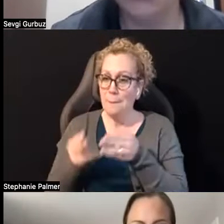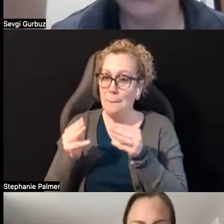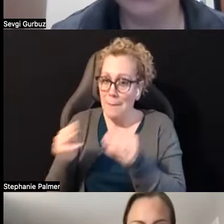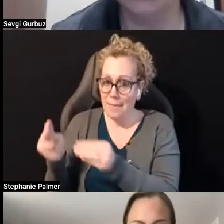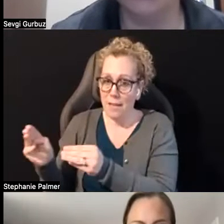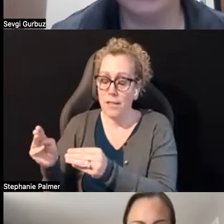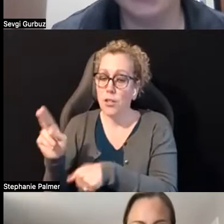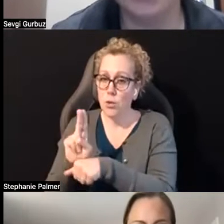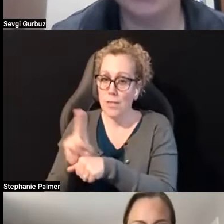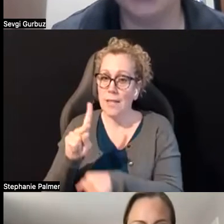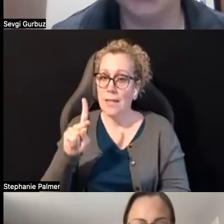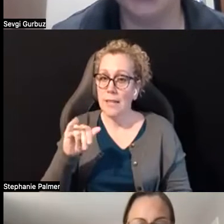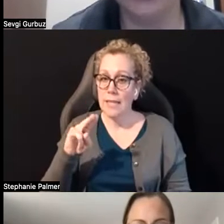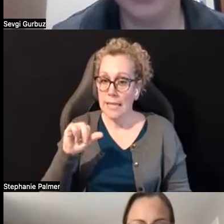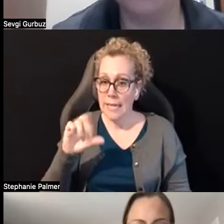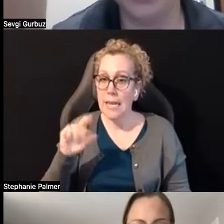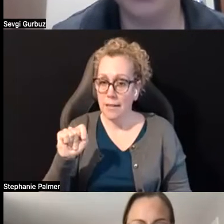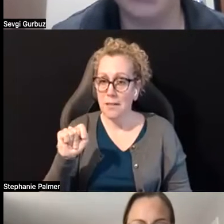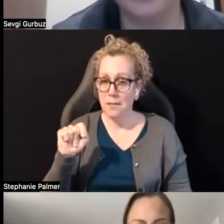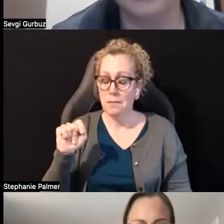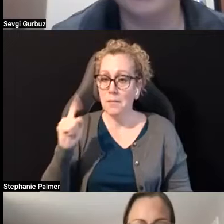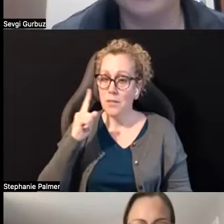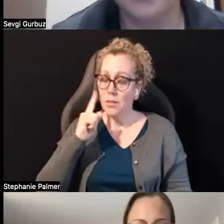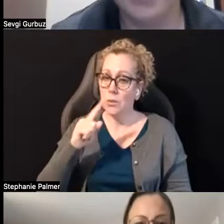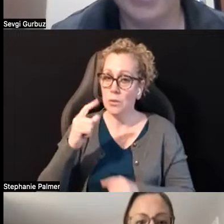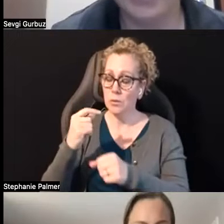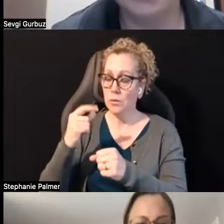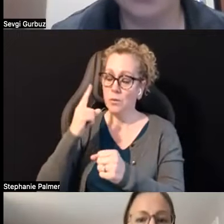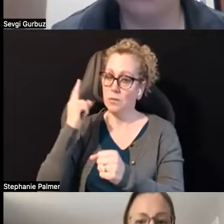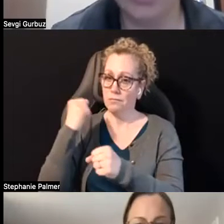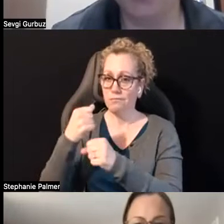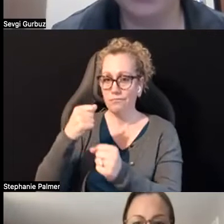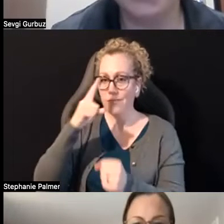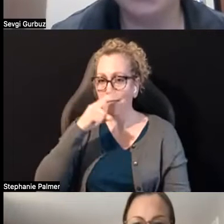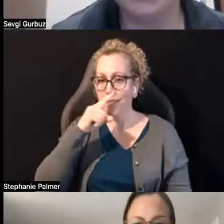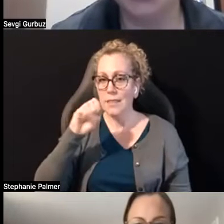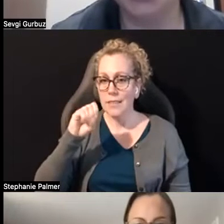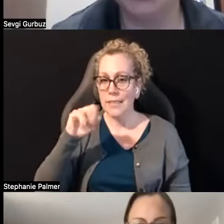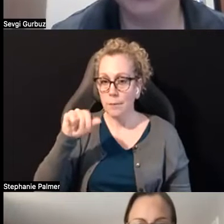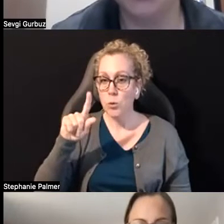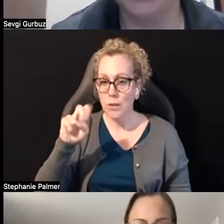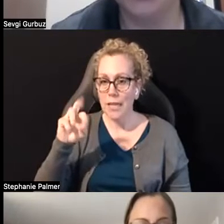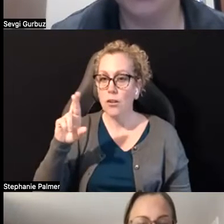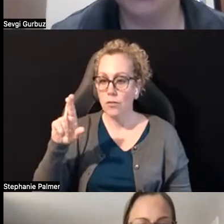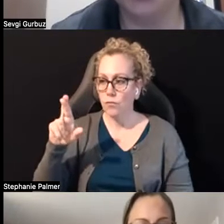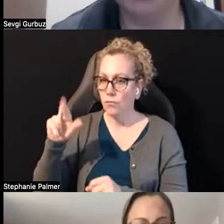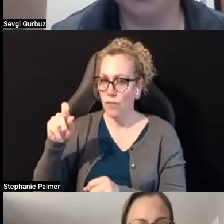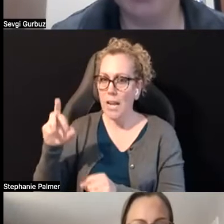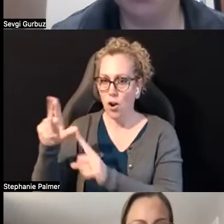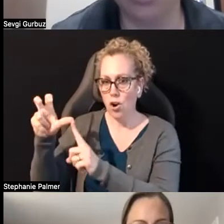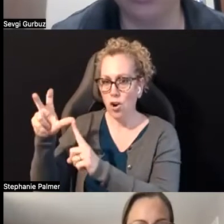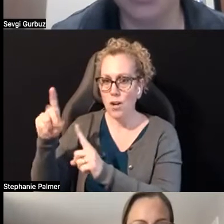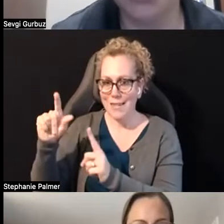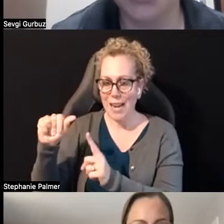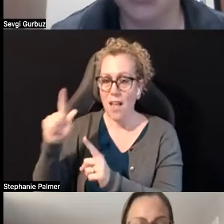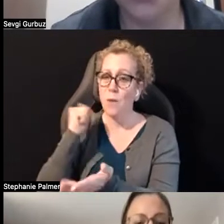whereby we could use Connect to simulate radar data, and that will help us in teaching the computer